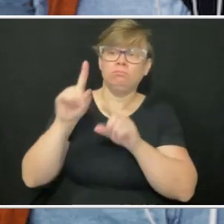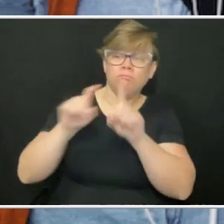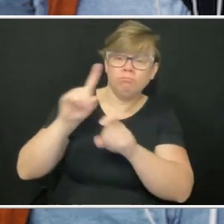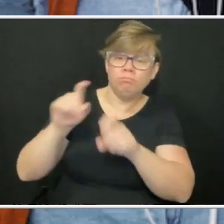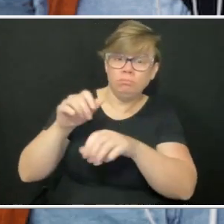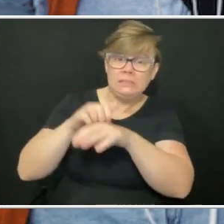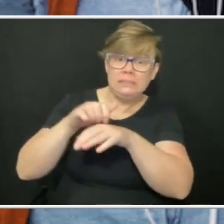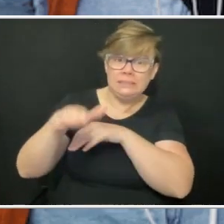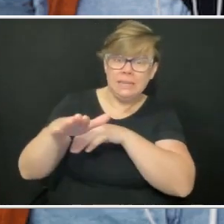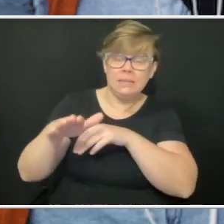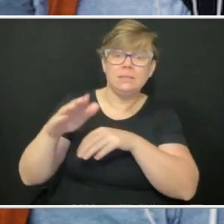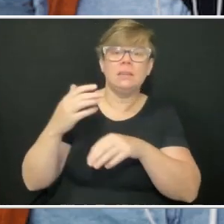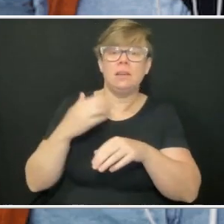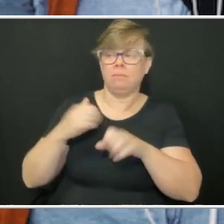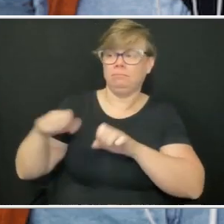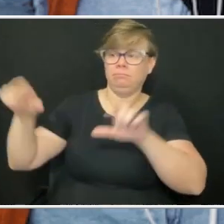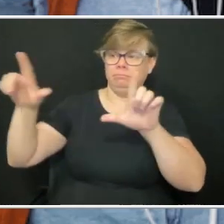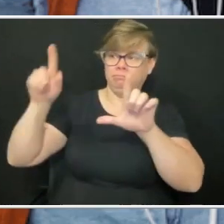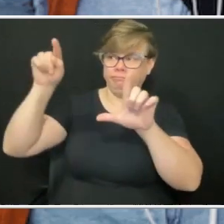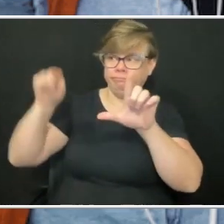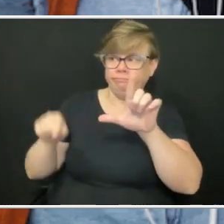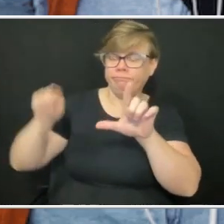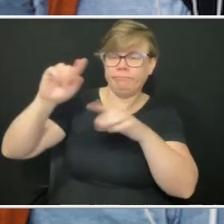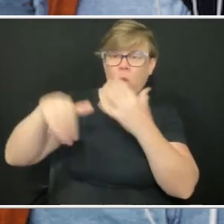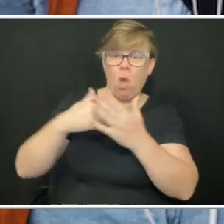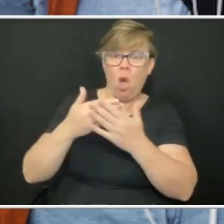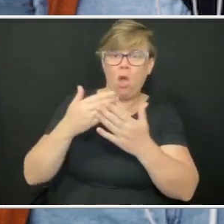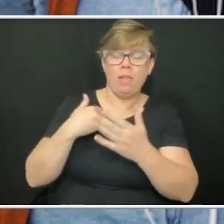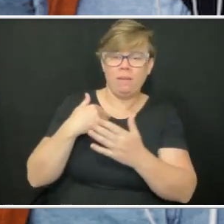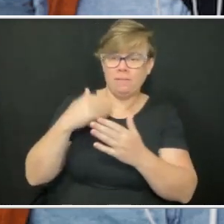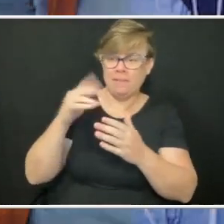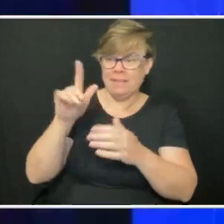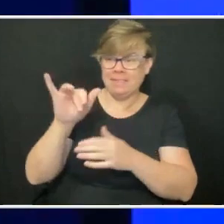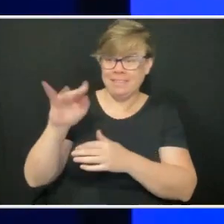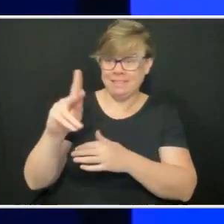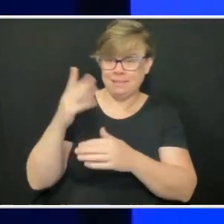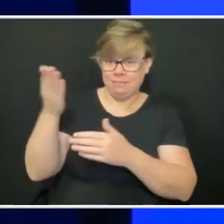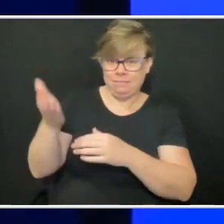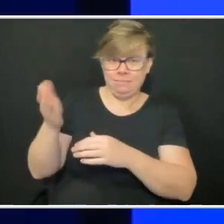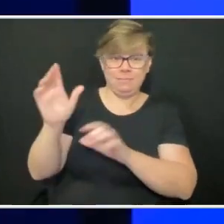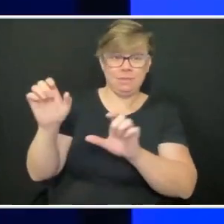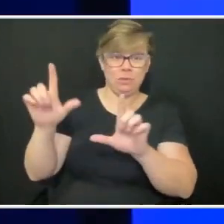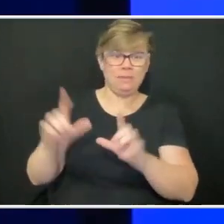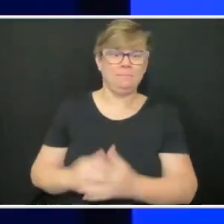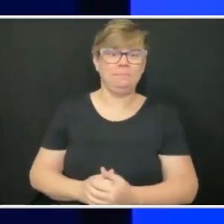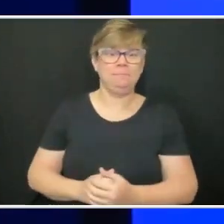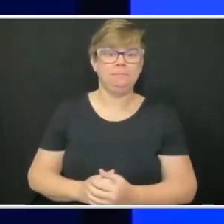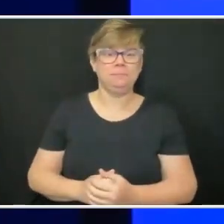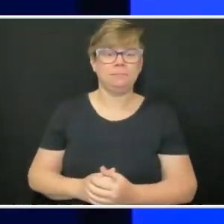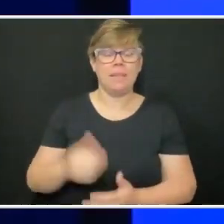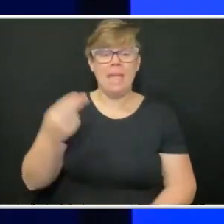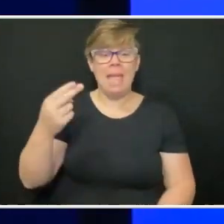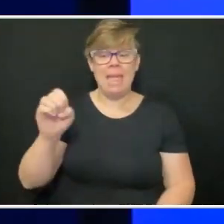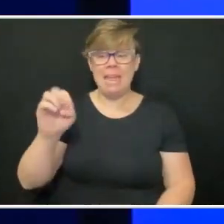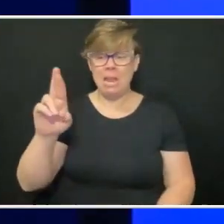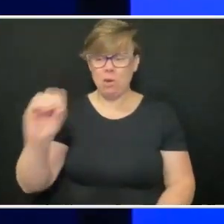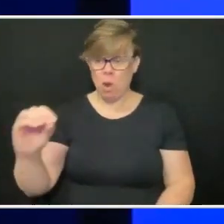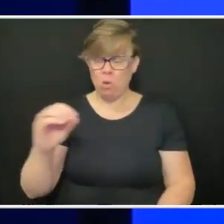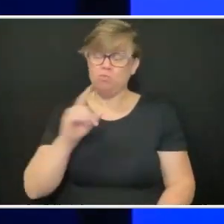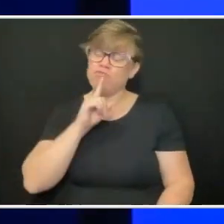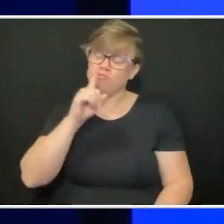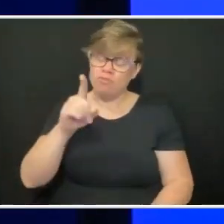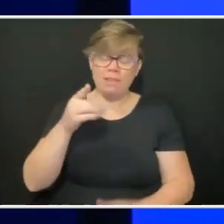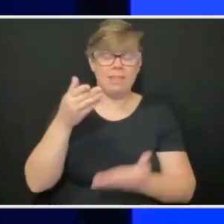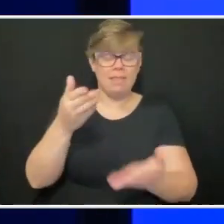at the Medical News Network. You can find links to all of those right there on your screen. Heroes do truly exist, especially for